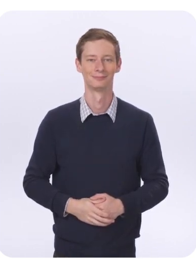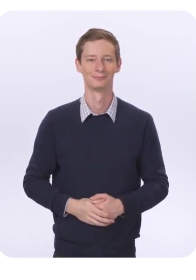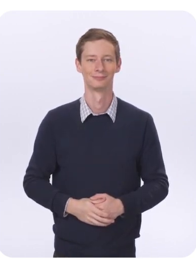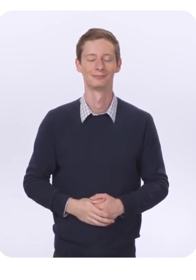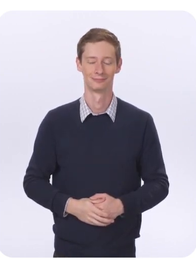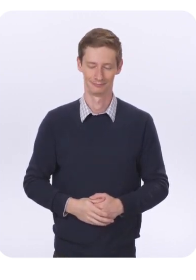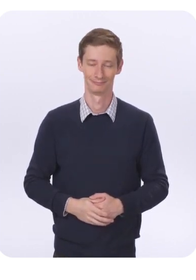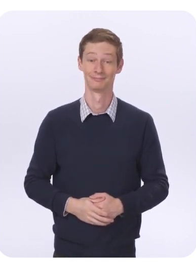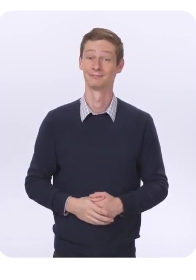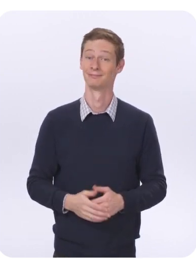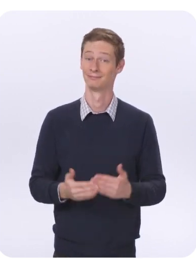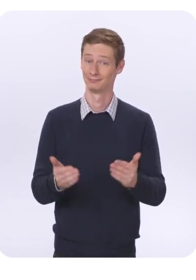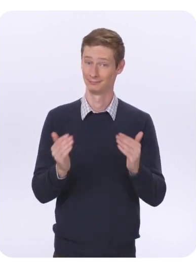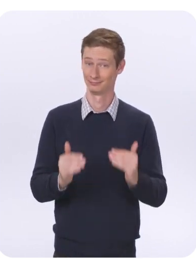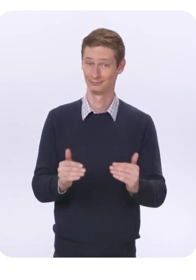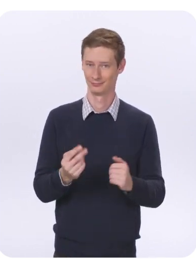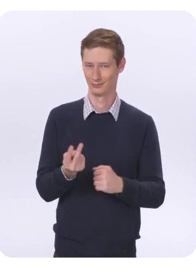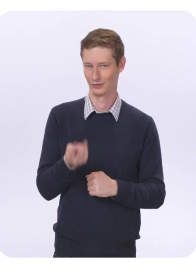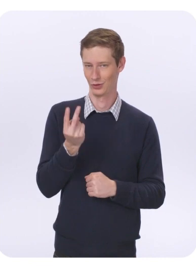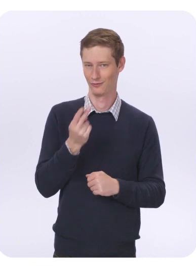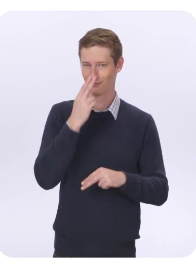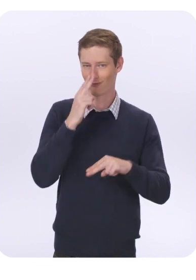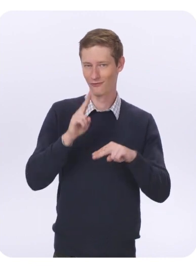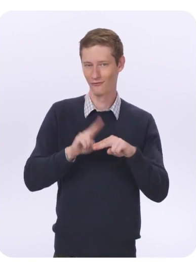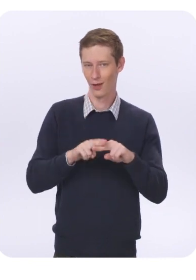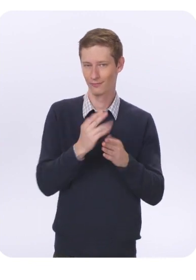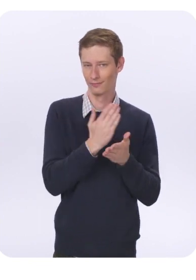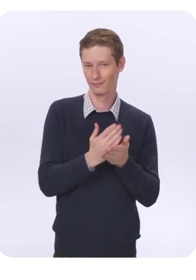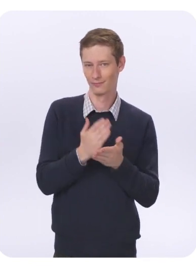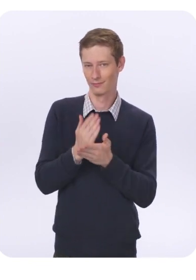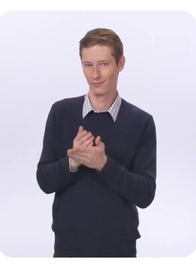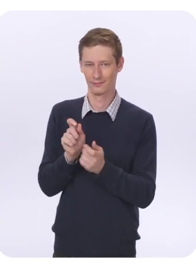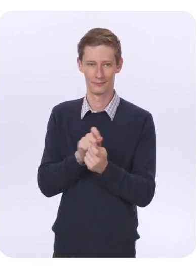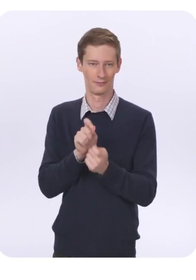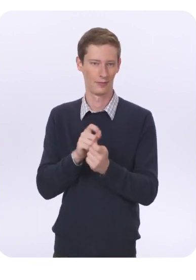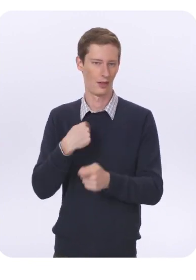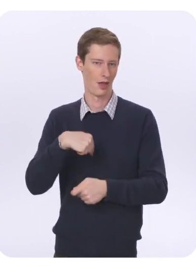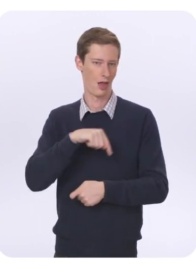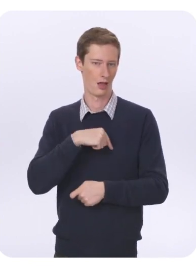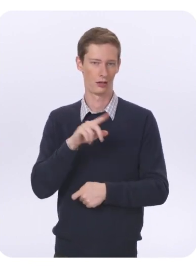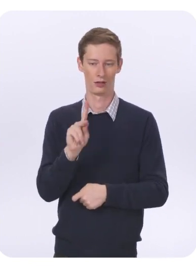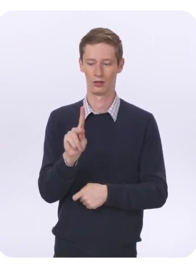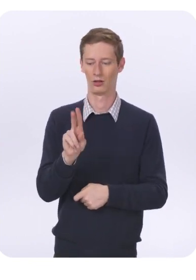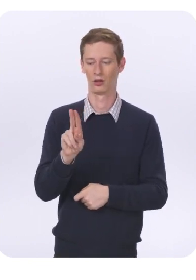Then there are two very fun aspects that are specific to us, Kurzgesagt,